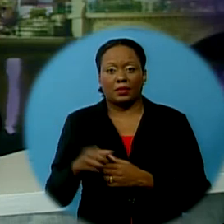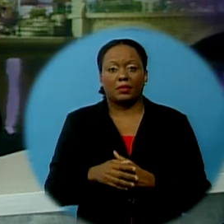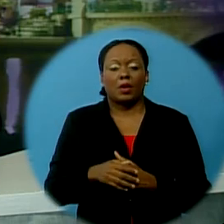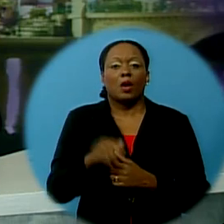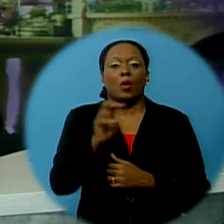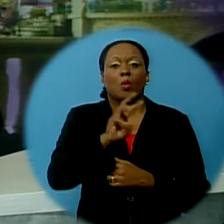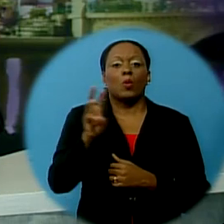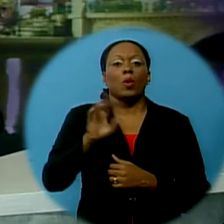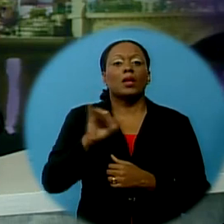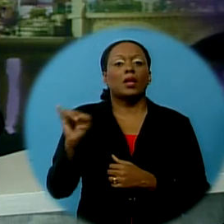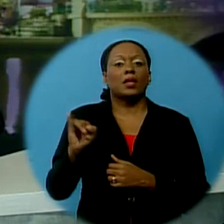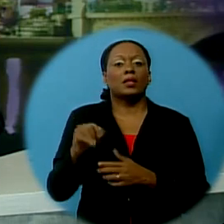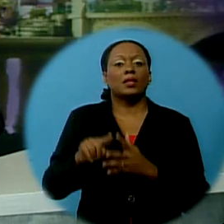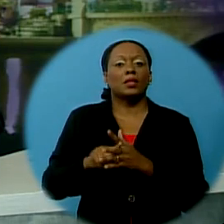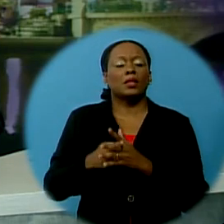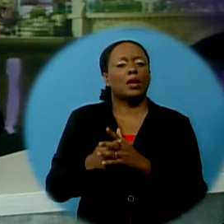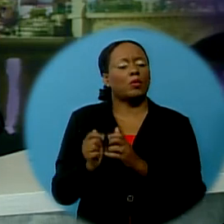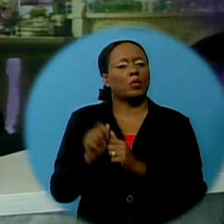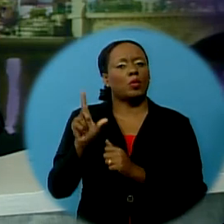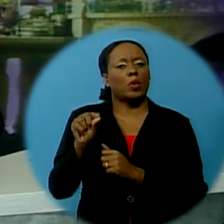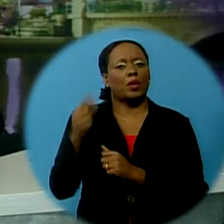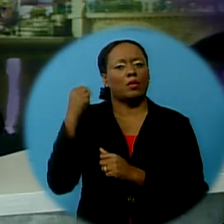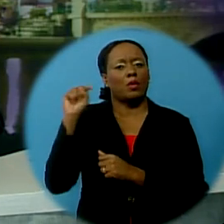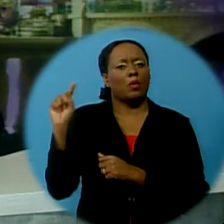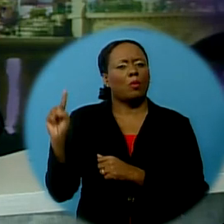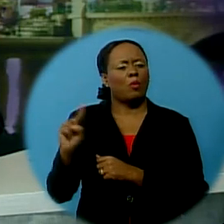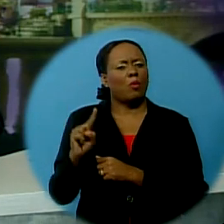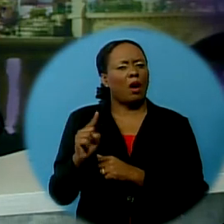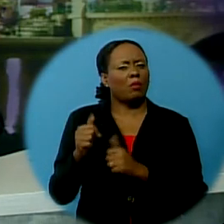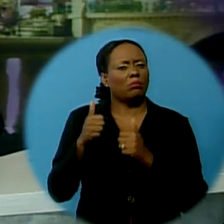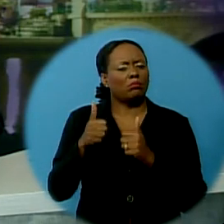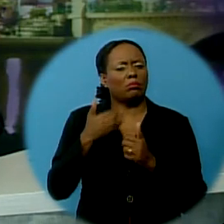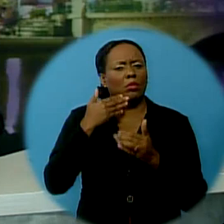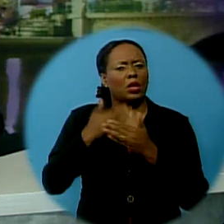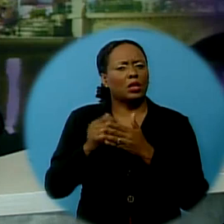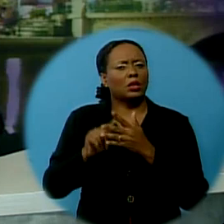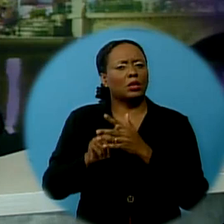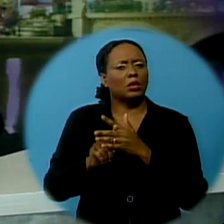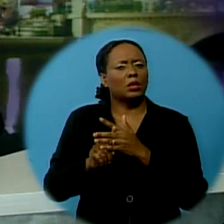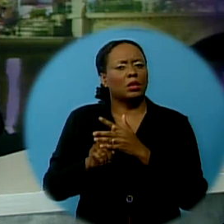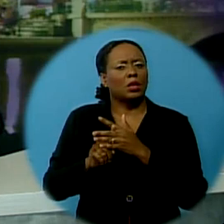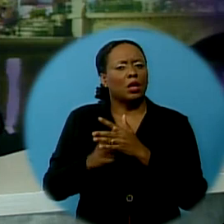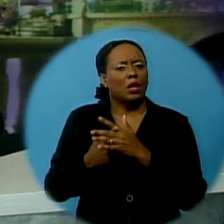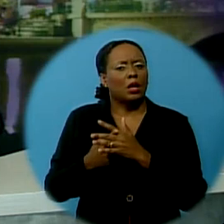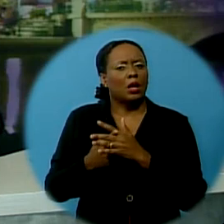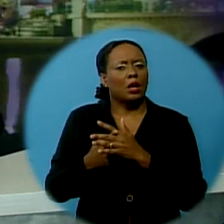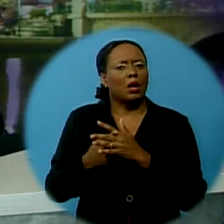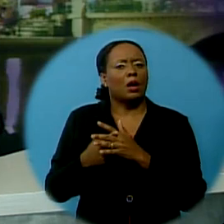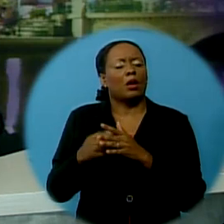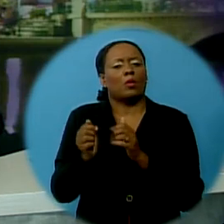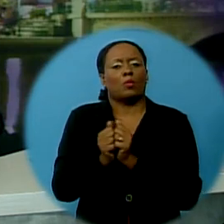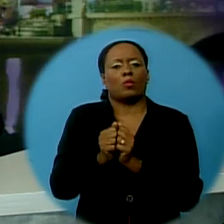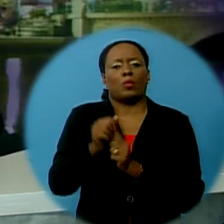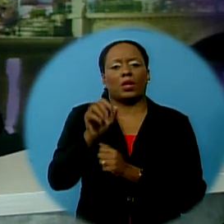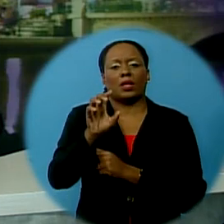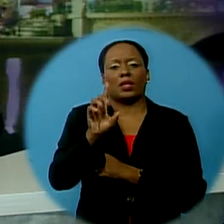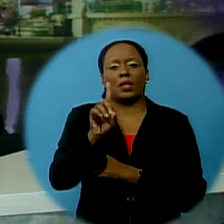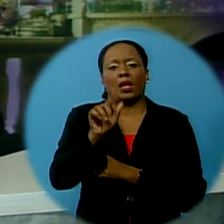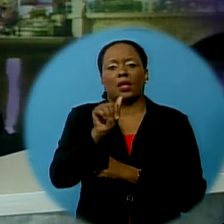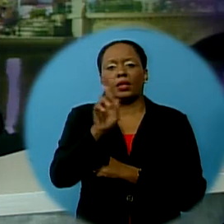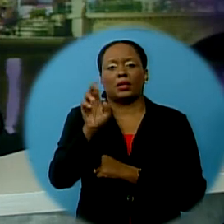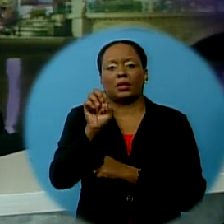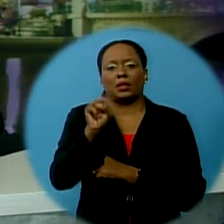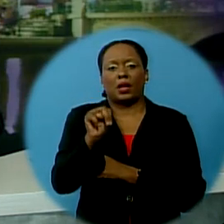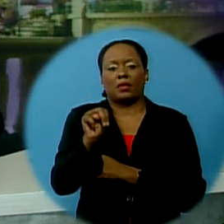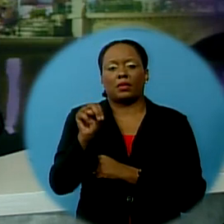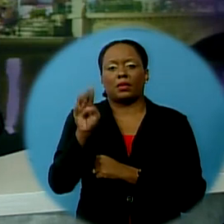24-1 and were looking good early on thanks to a solid 60-run second wicket partnership between opener Shea Hope, who made